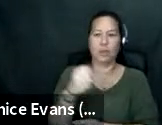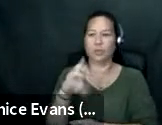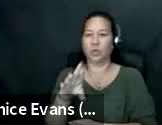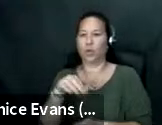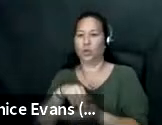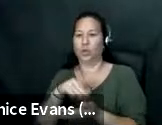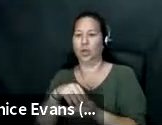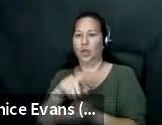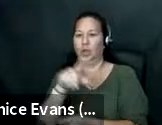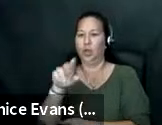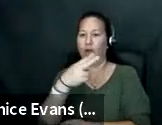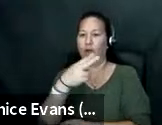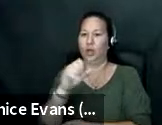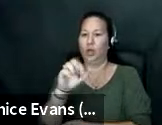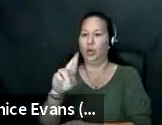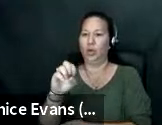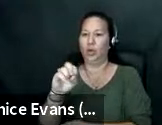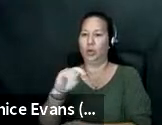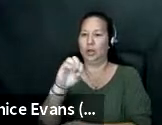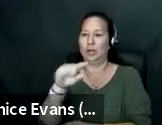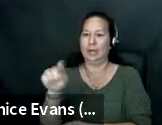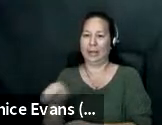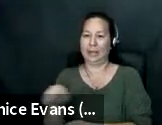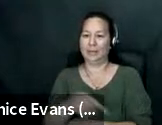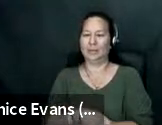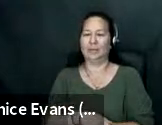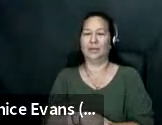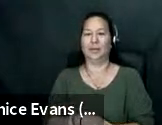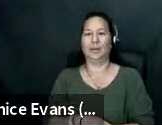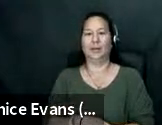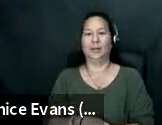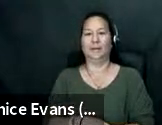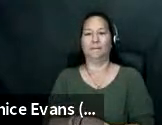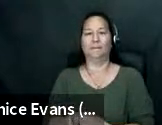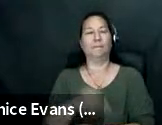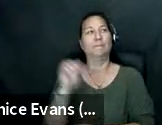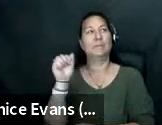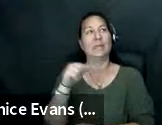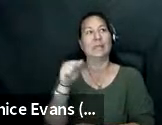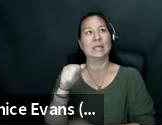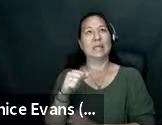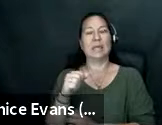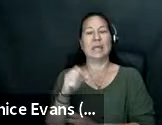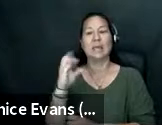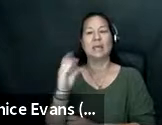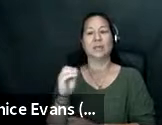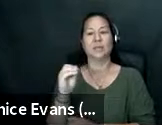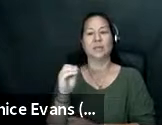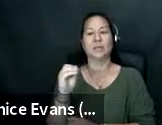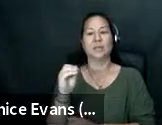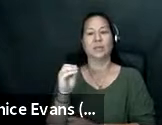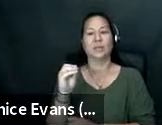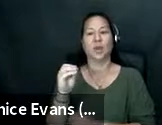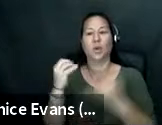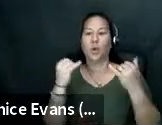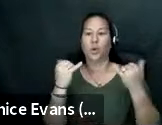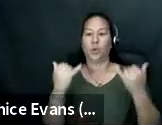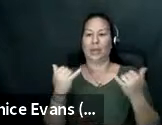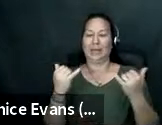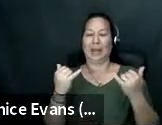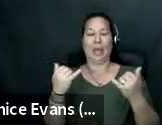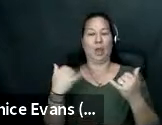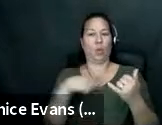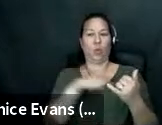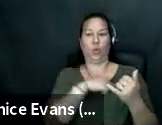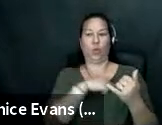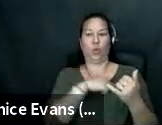That would probably be me again. Oh yeah, you again. Okay, go for it. Yes, so it's currently unknown of when the expiration